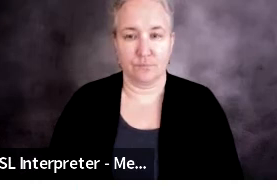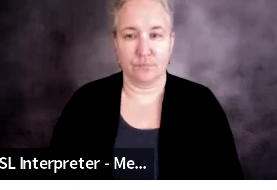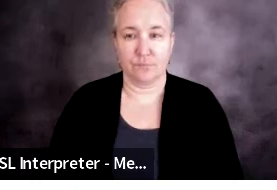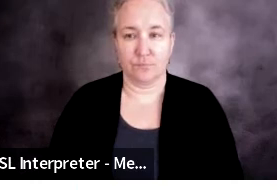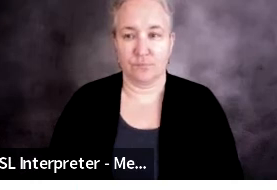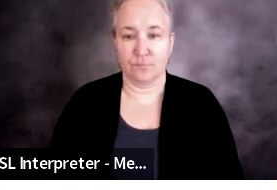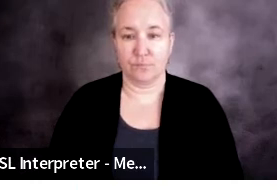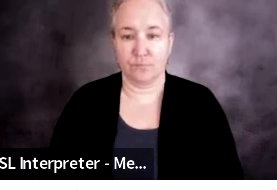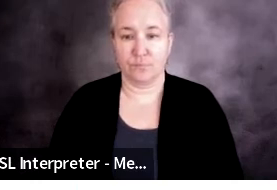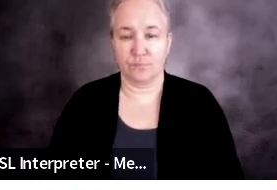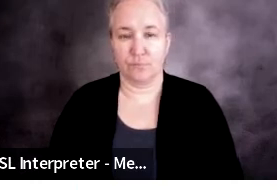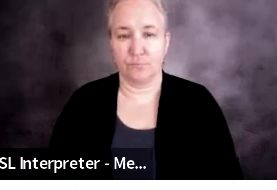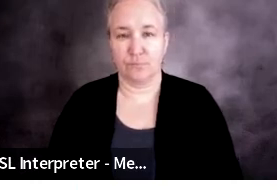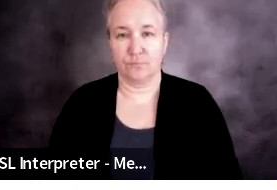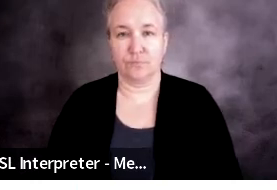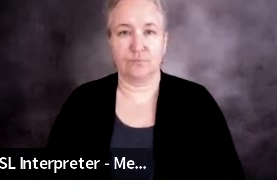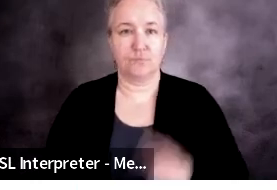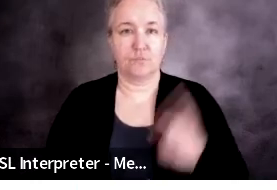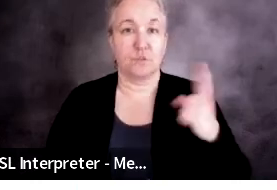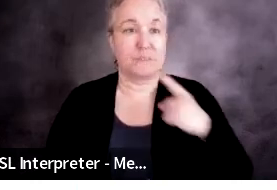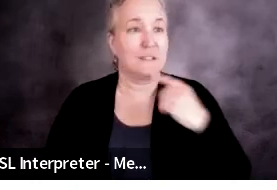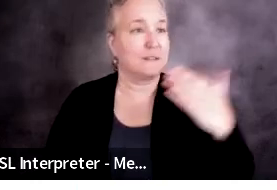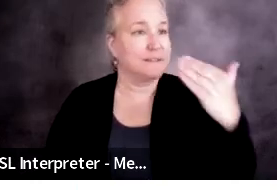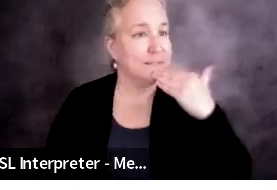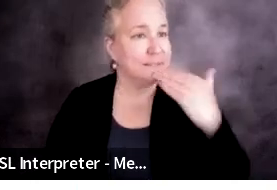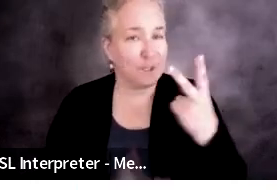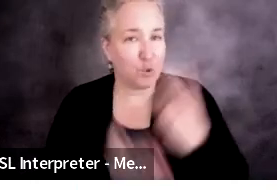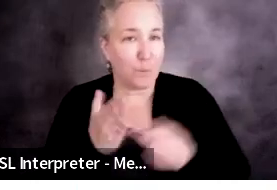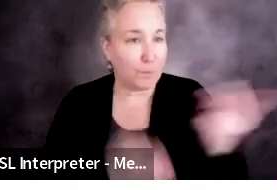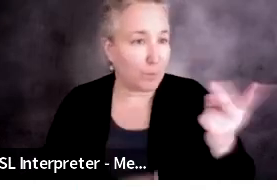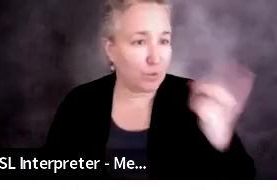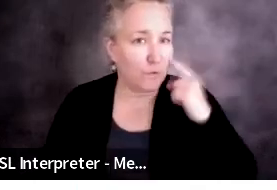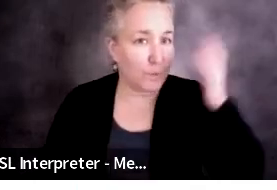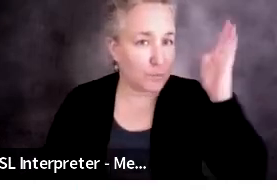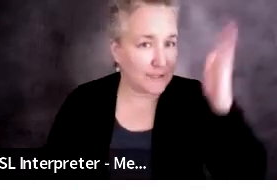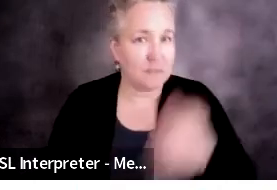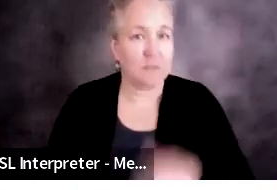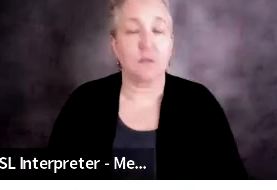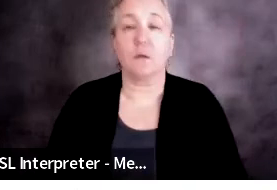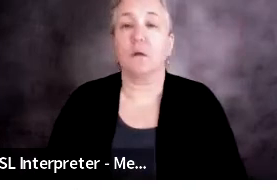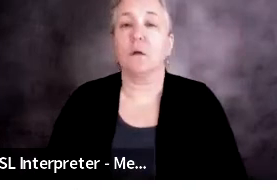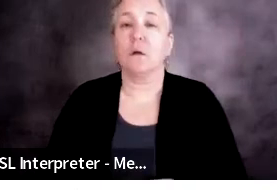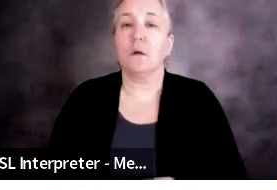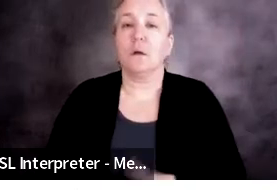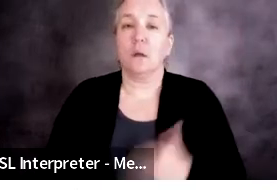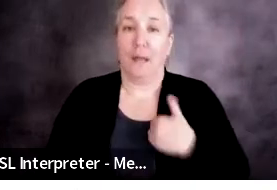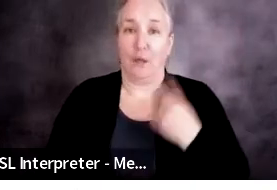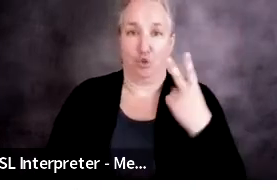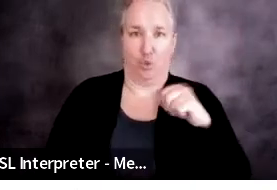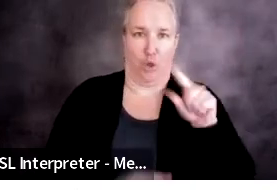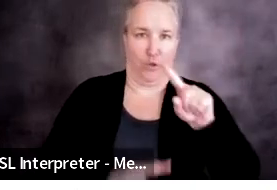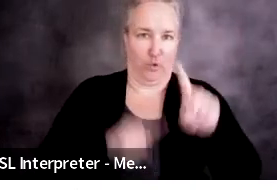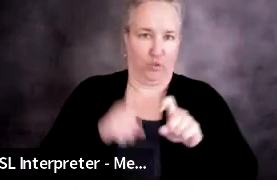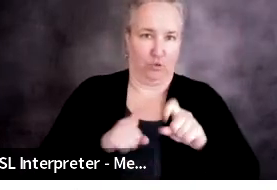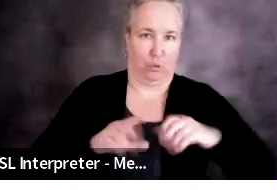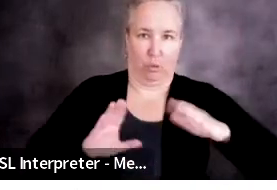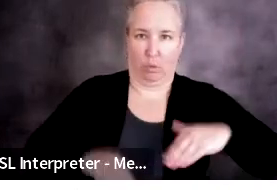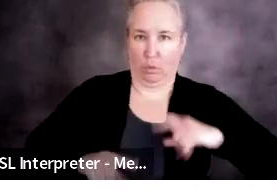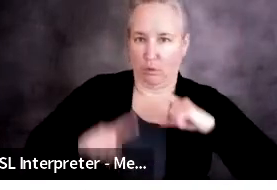Thanks, Juliet and Shani. There were two other questions we didn't get to yet that came in